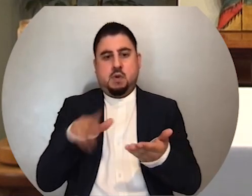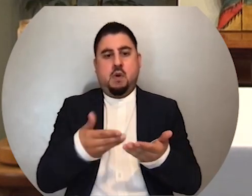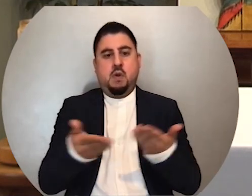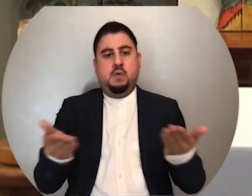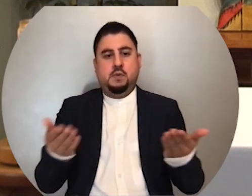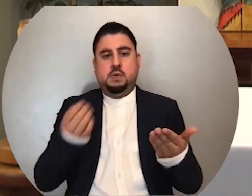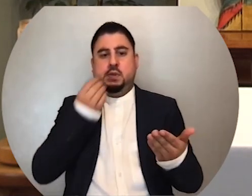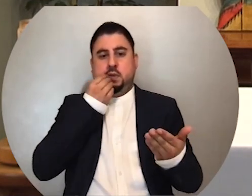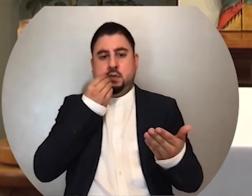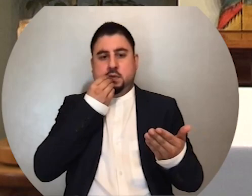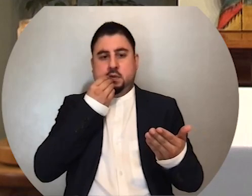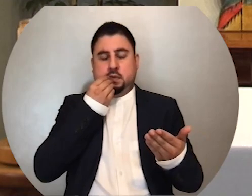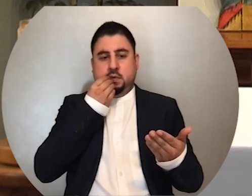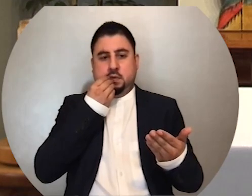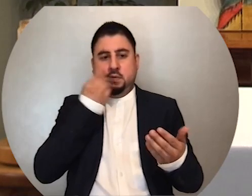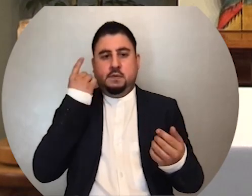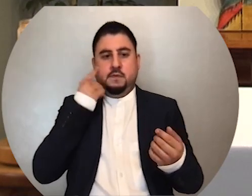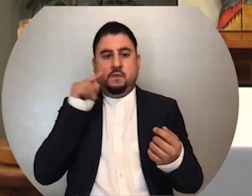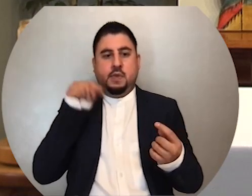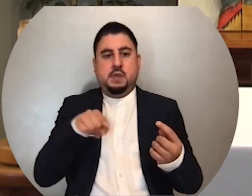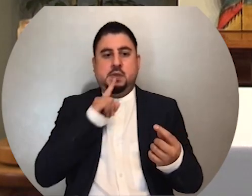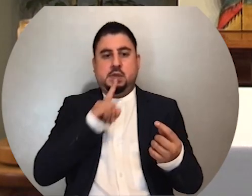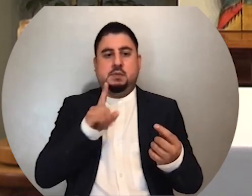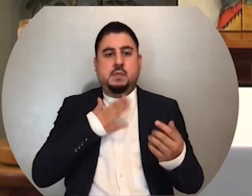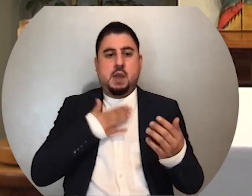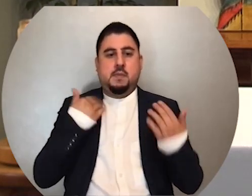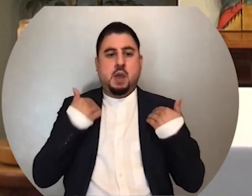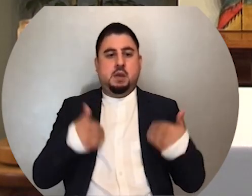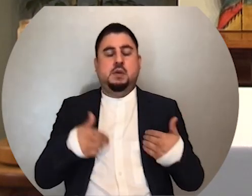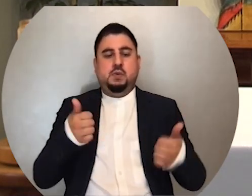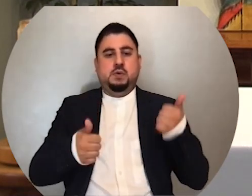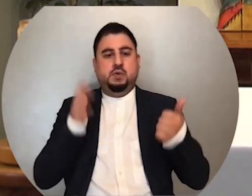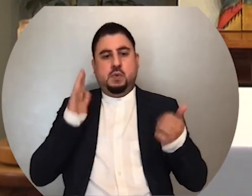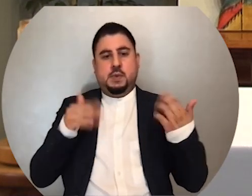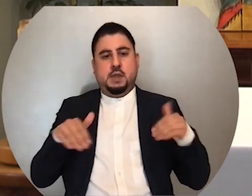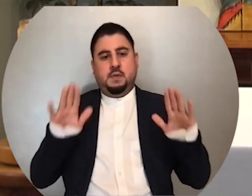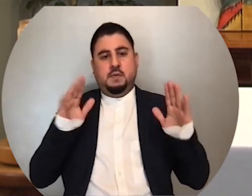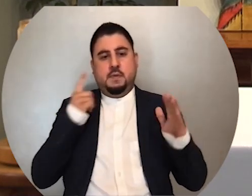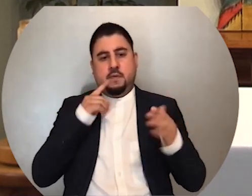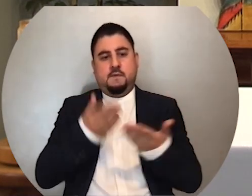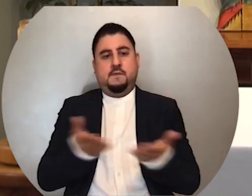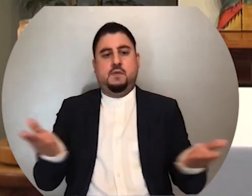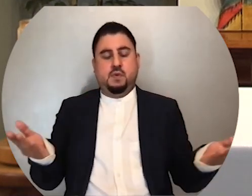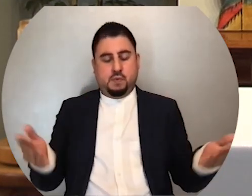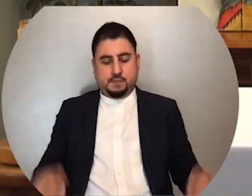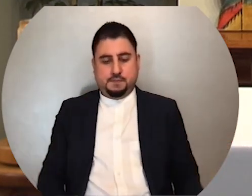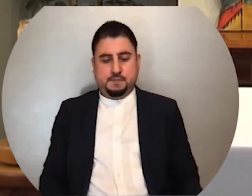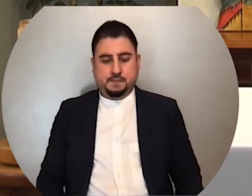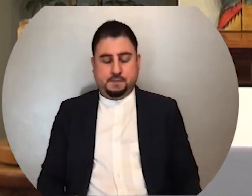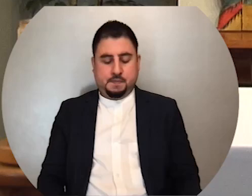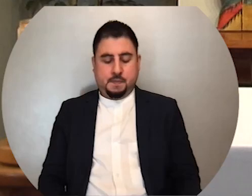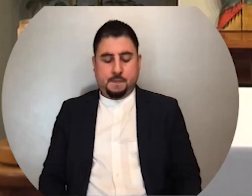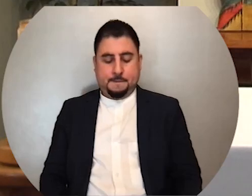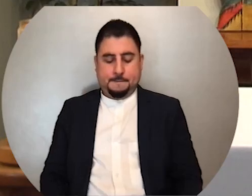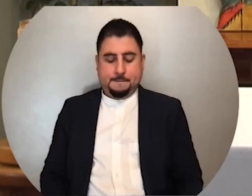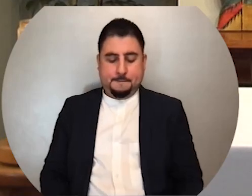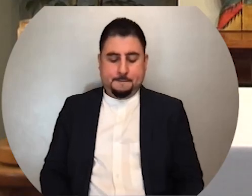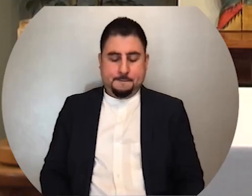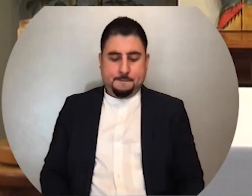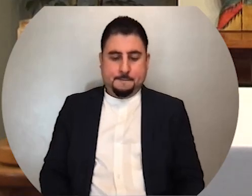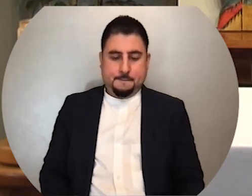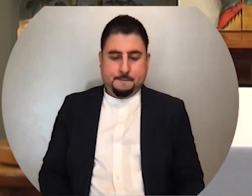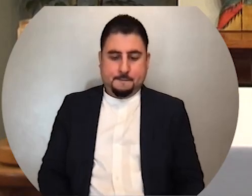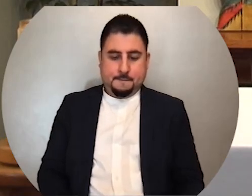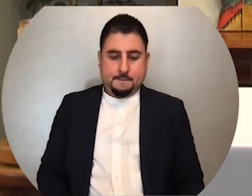"Take this, all of you, and eat of it, for this is my body, which will be given up for you."